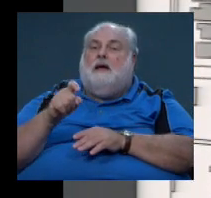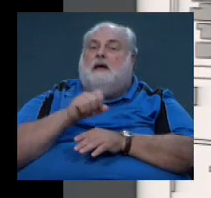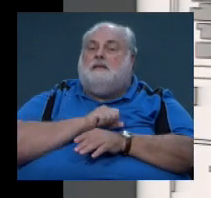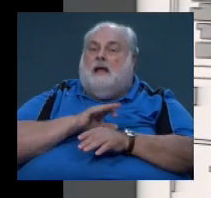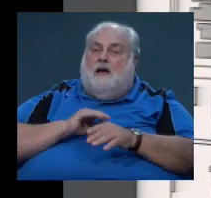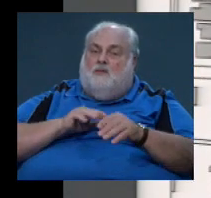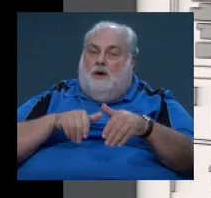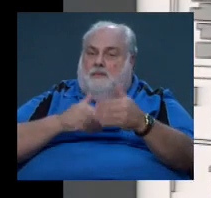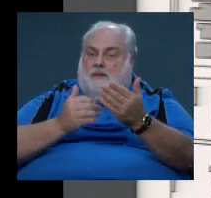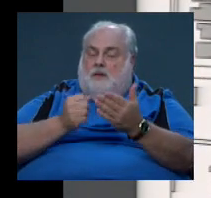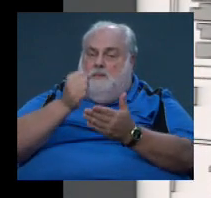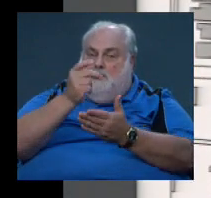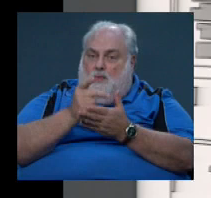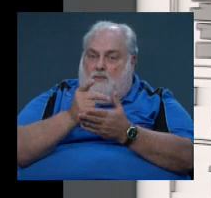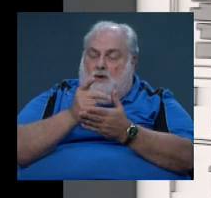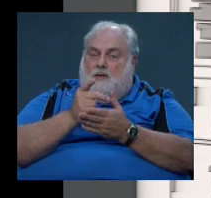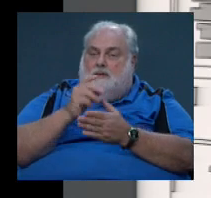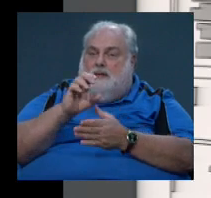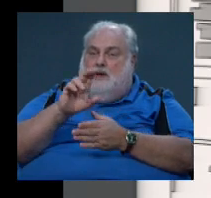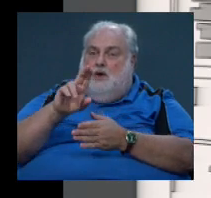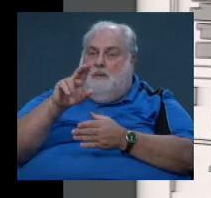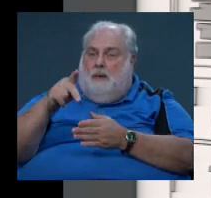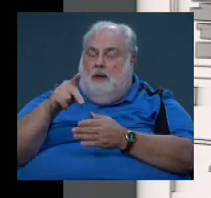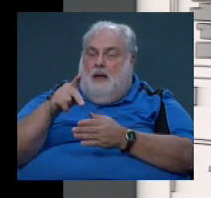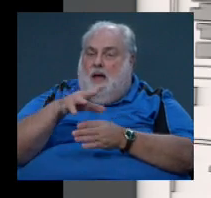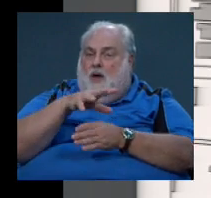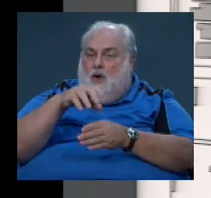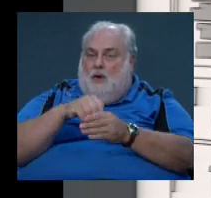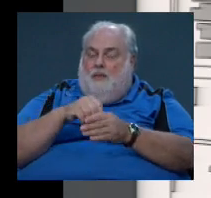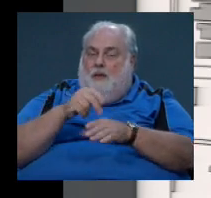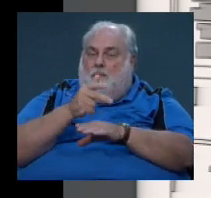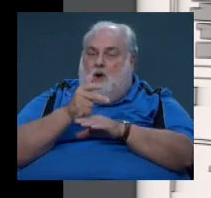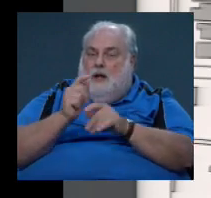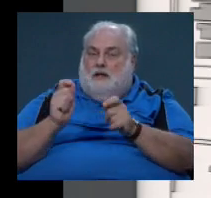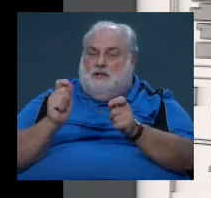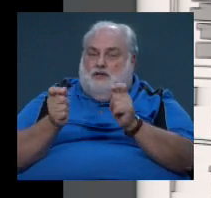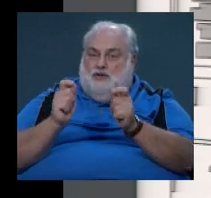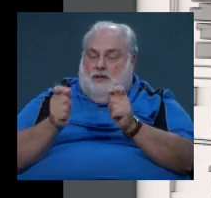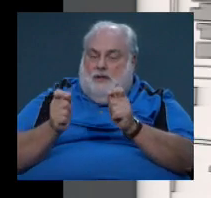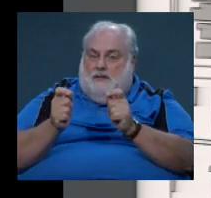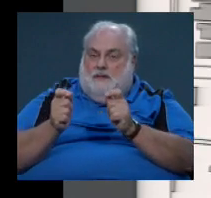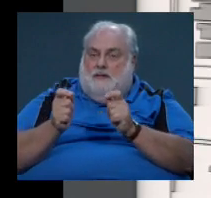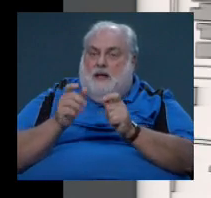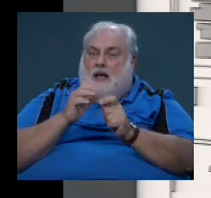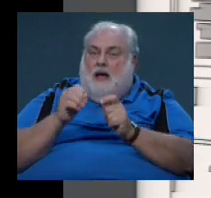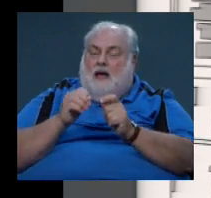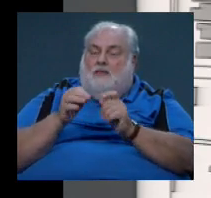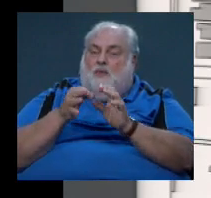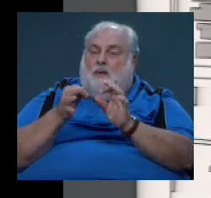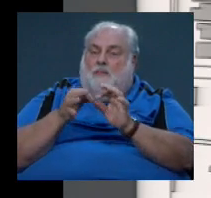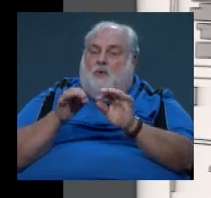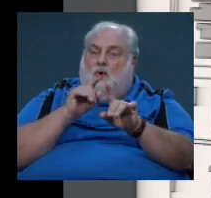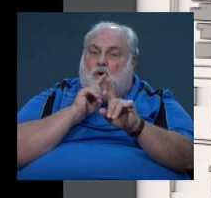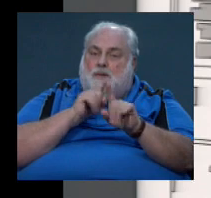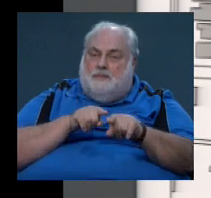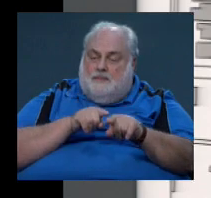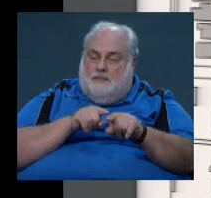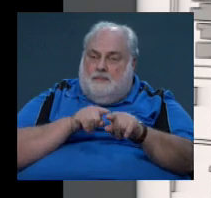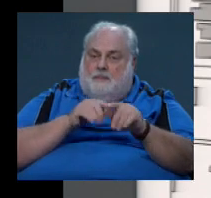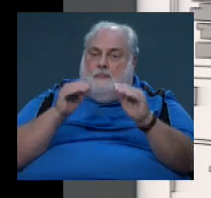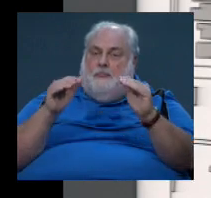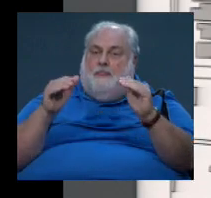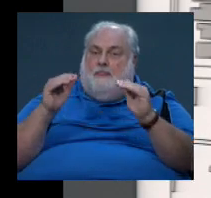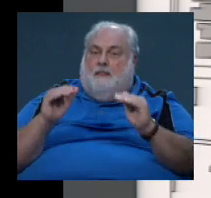recommends approval of the requested CUP, including parking variance, subject to compliance with the comments and conditions outlined in sections 5 and 6 of the agenda